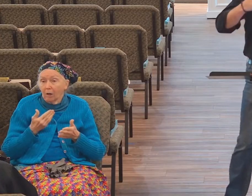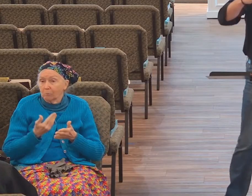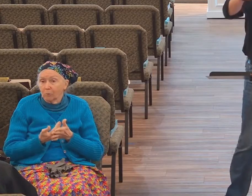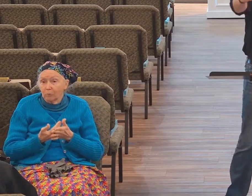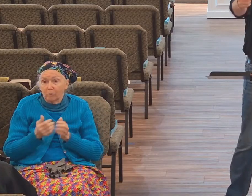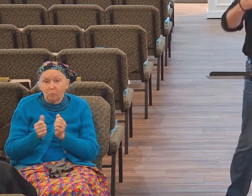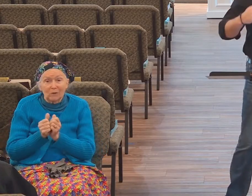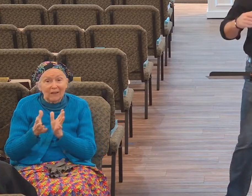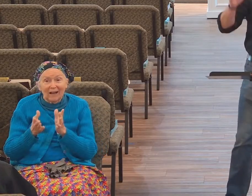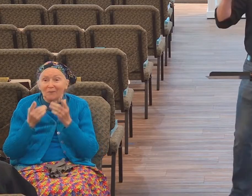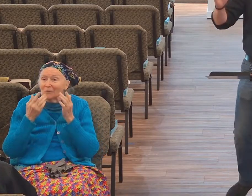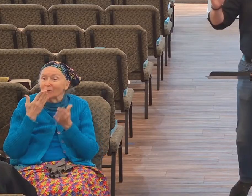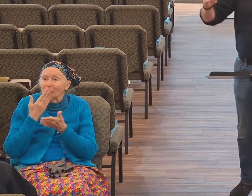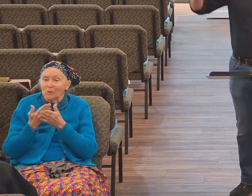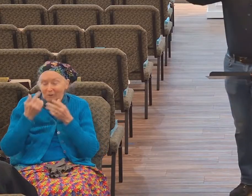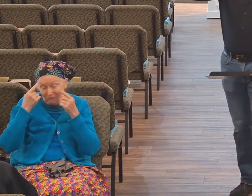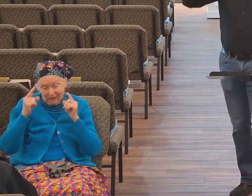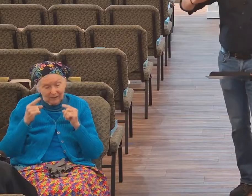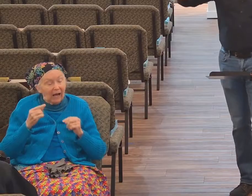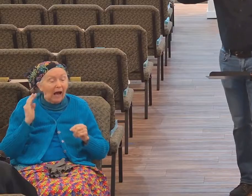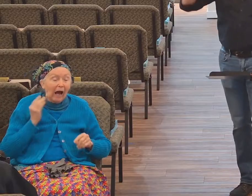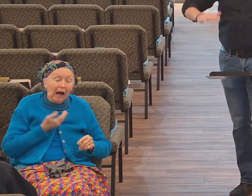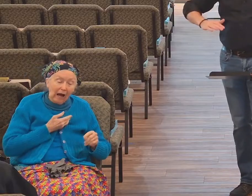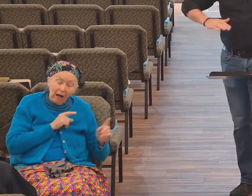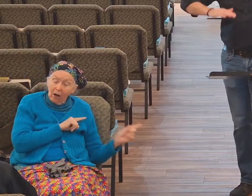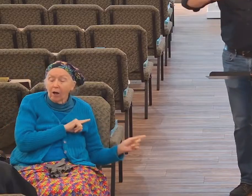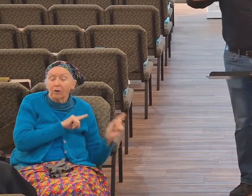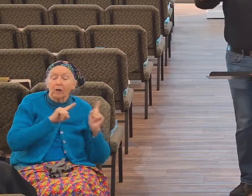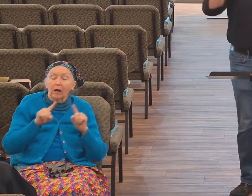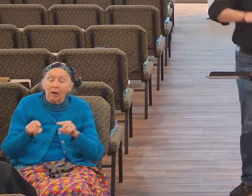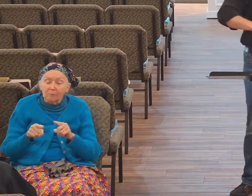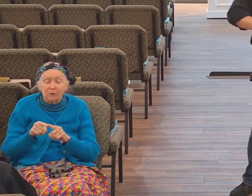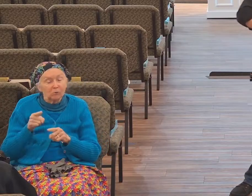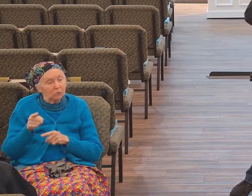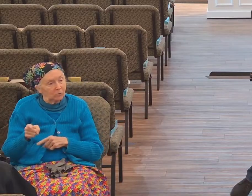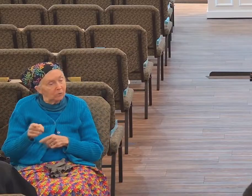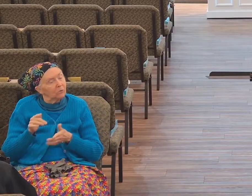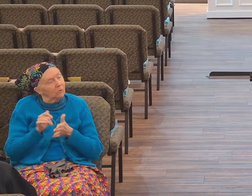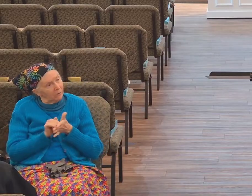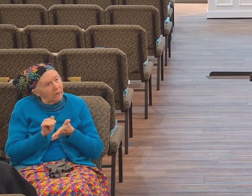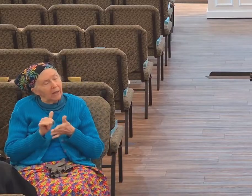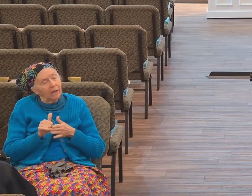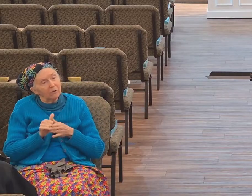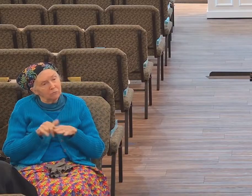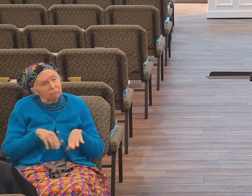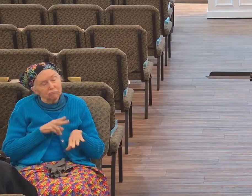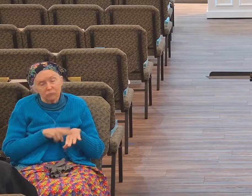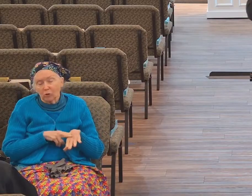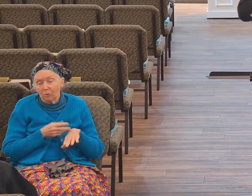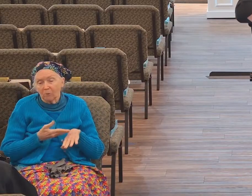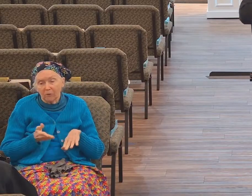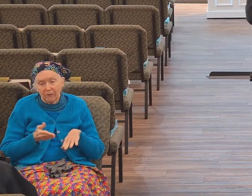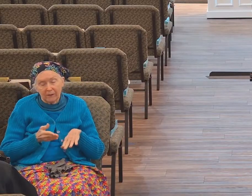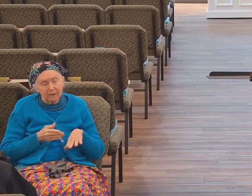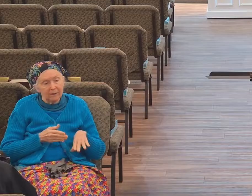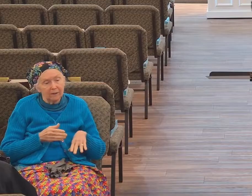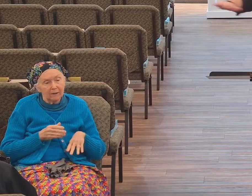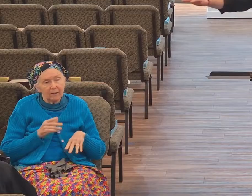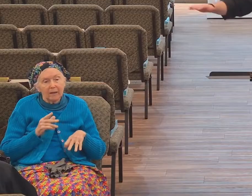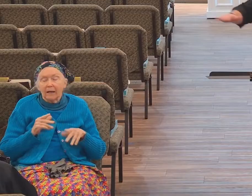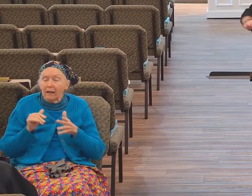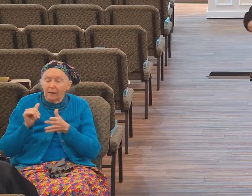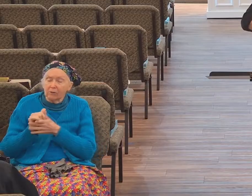our coming to you. Understand, this was a common thing. People like Paul in Thessalonica, trading